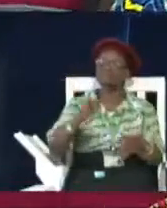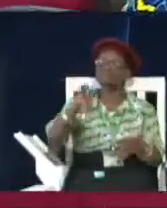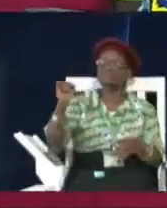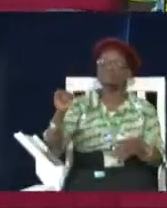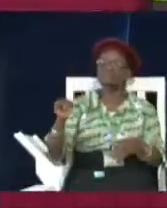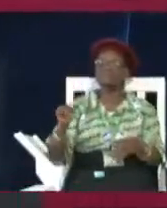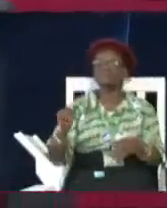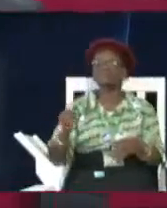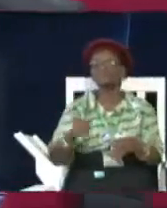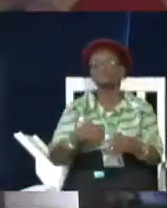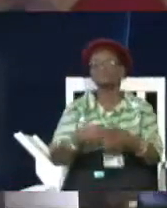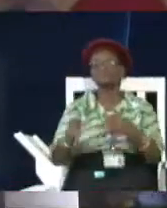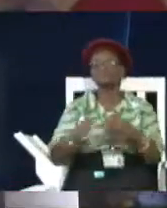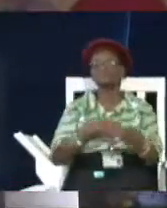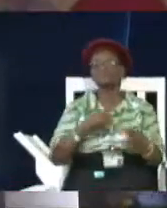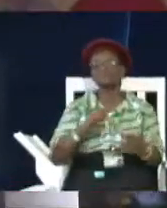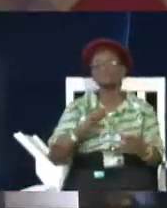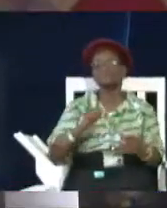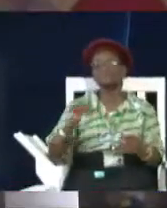such a great job.